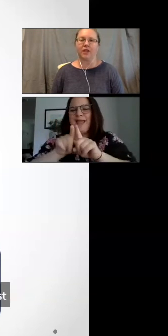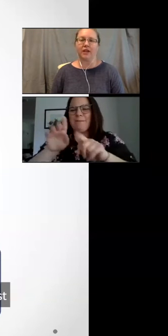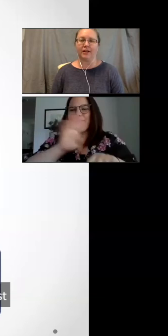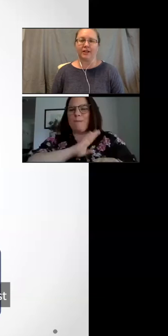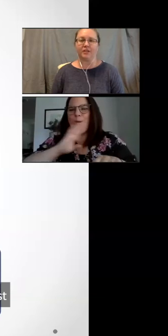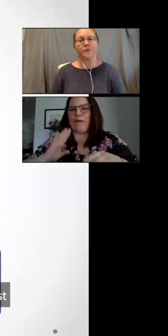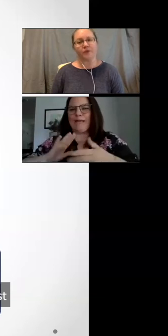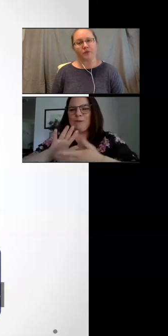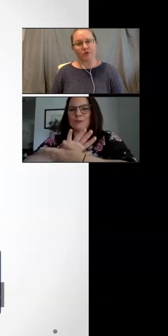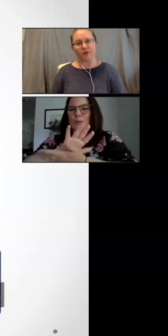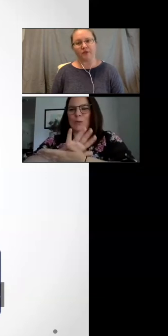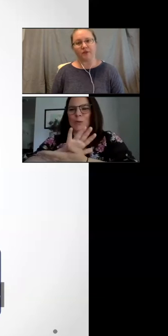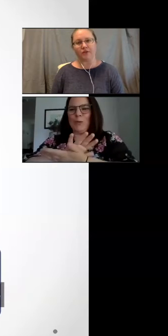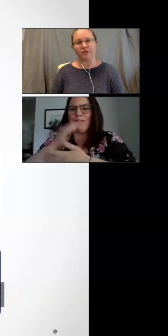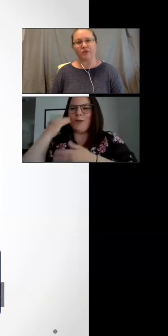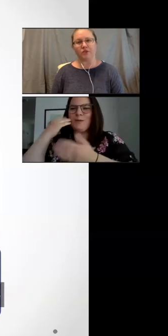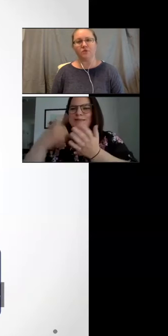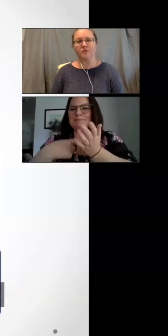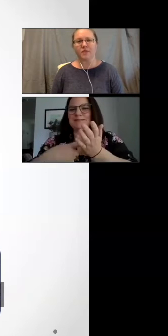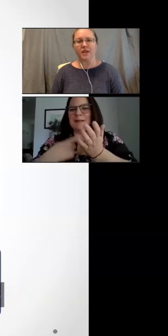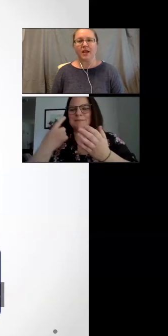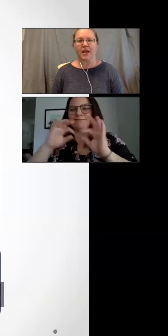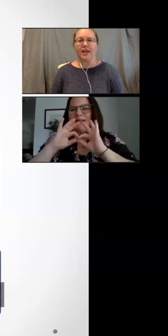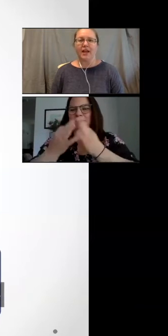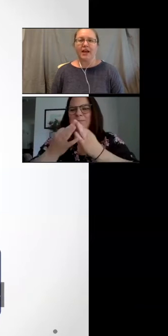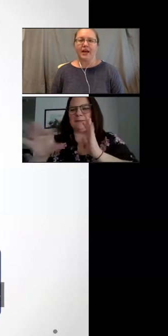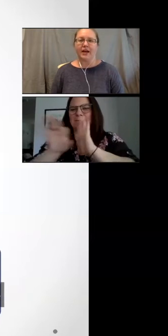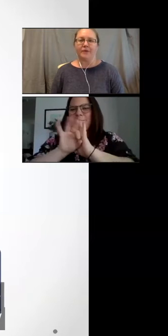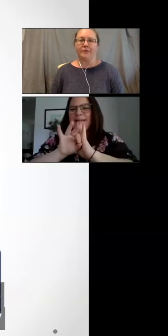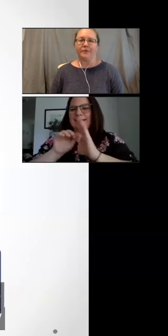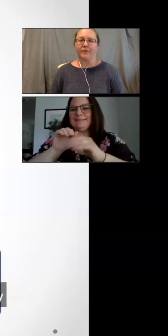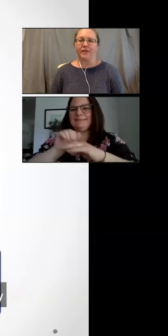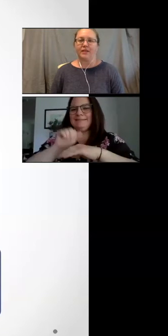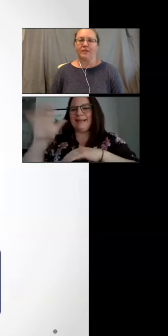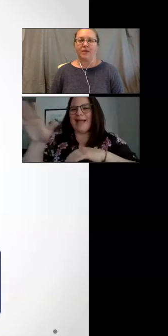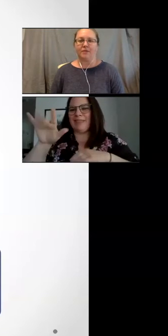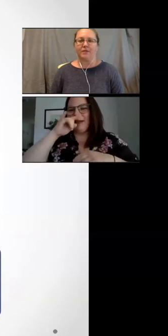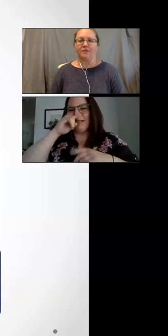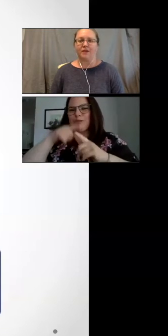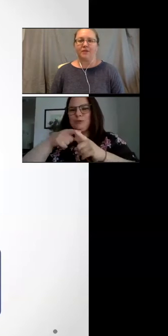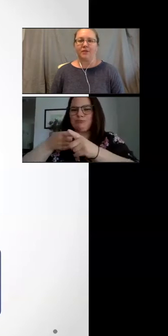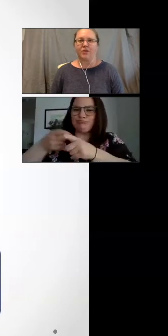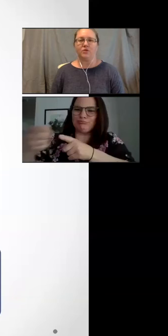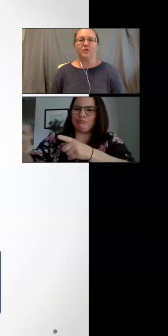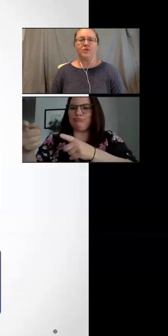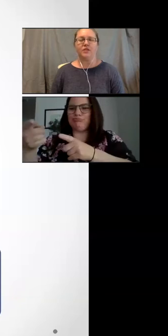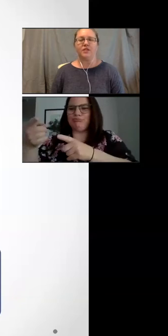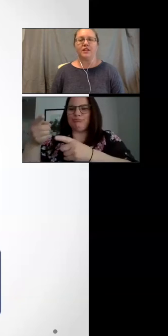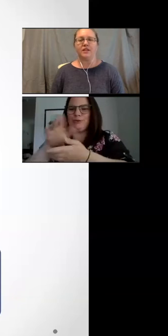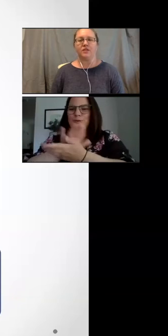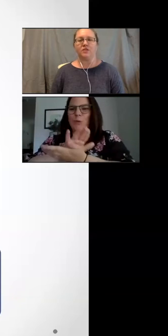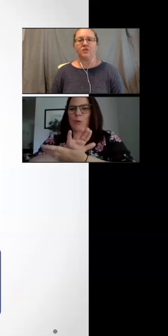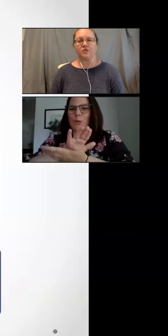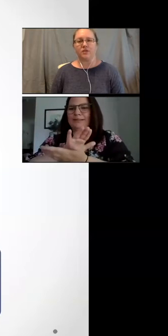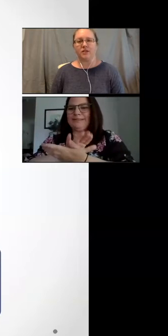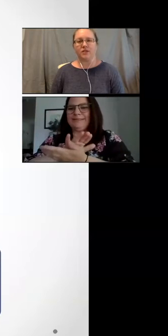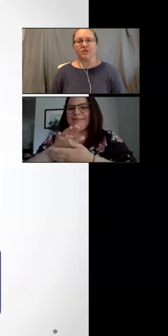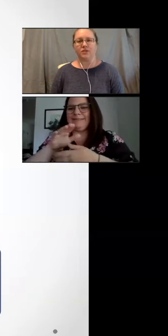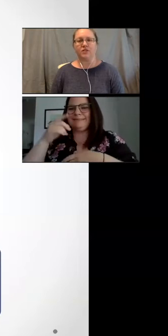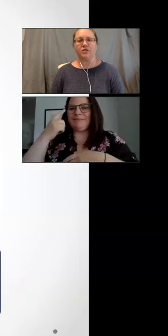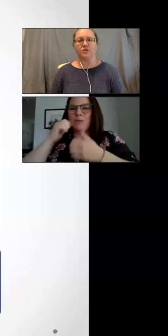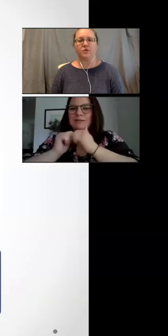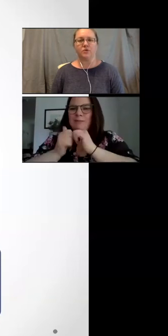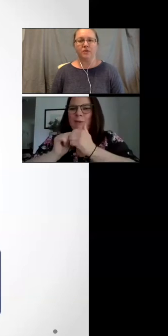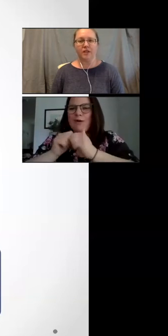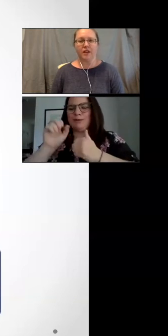here in Canada. So we do have Victory Hill Dorms. Um, Sometimes a family choose to send their children strictly